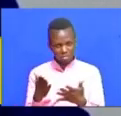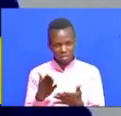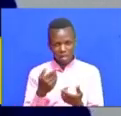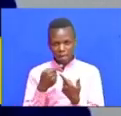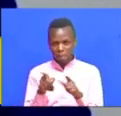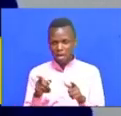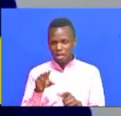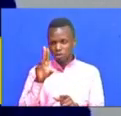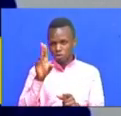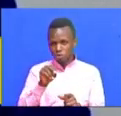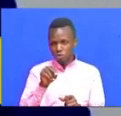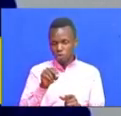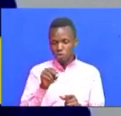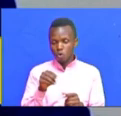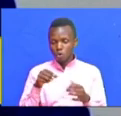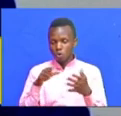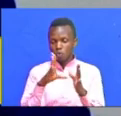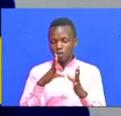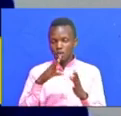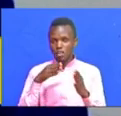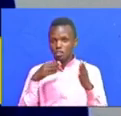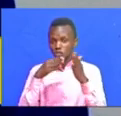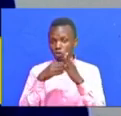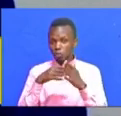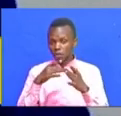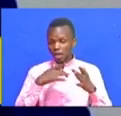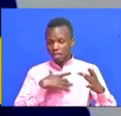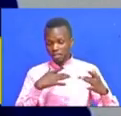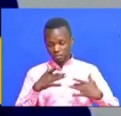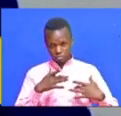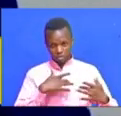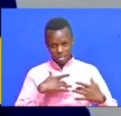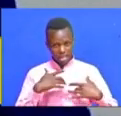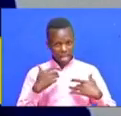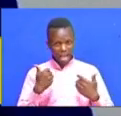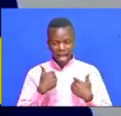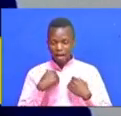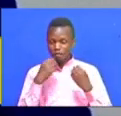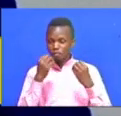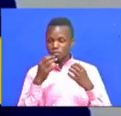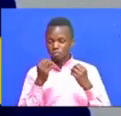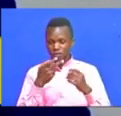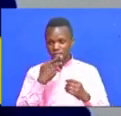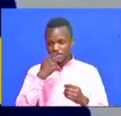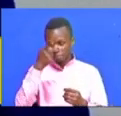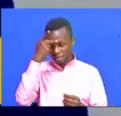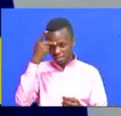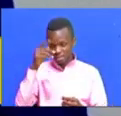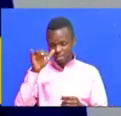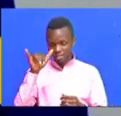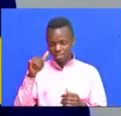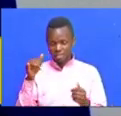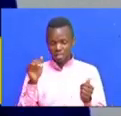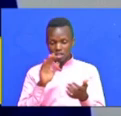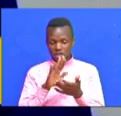pay everything as far as fees is concerned. That's why that parent is really raising that issue.